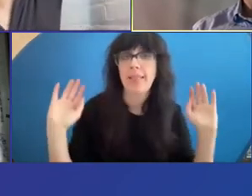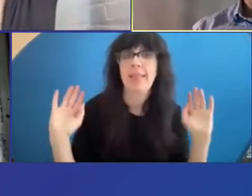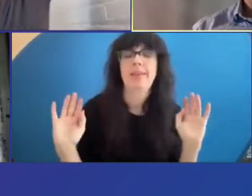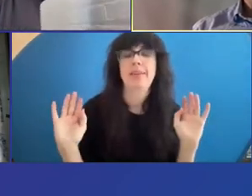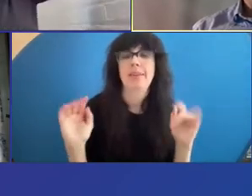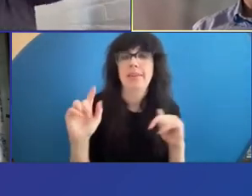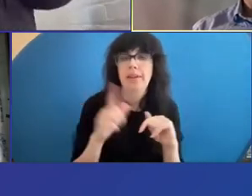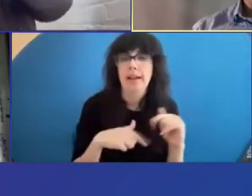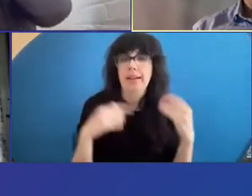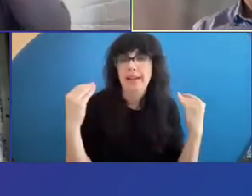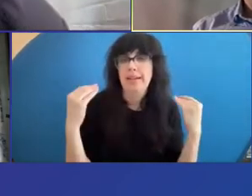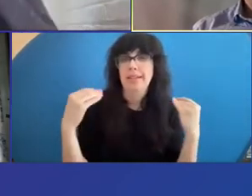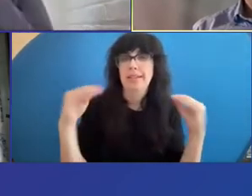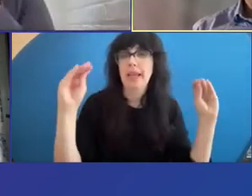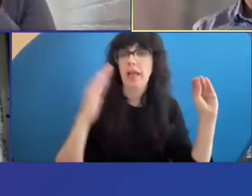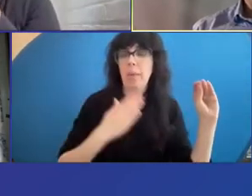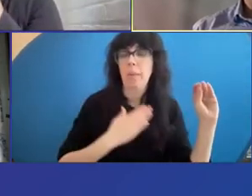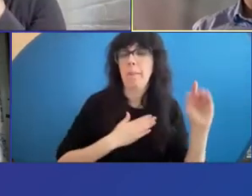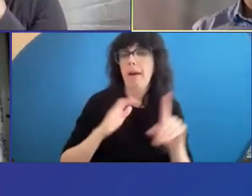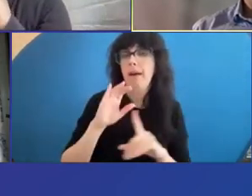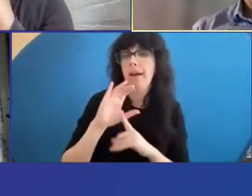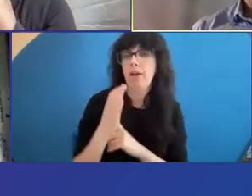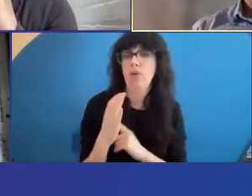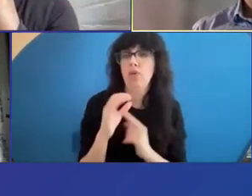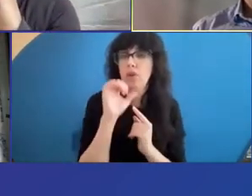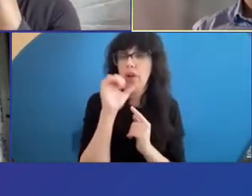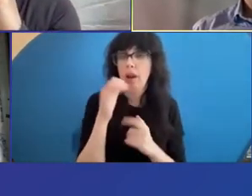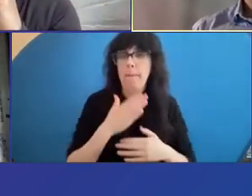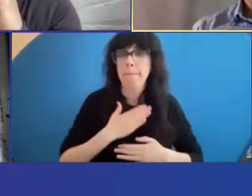I cannot sell my culture. It is not mine to sell.